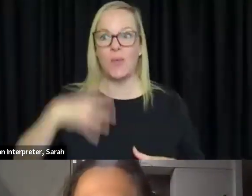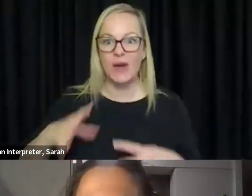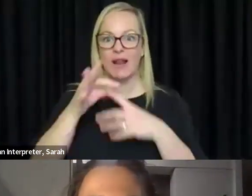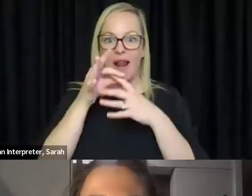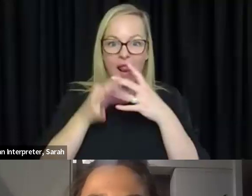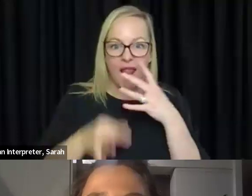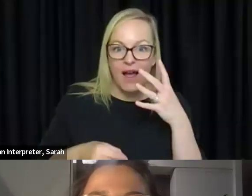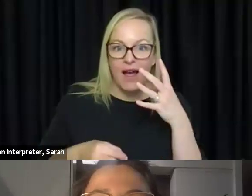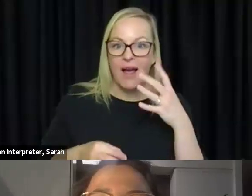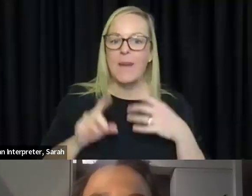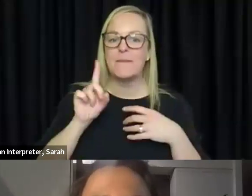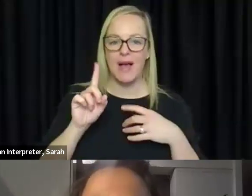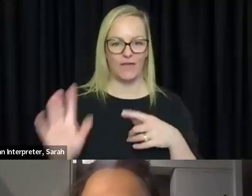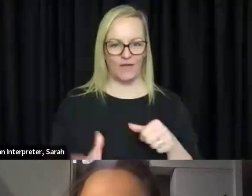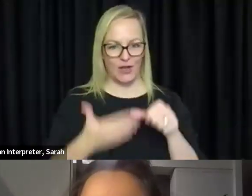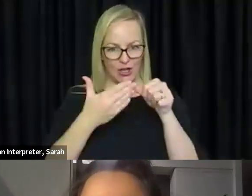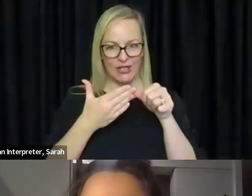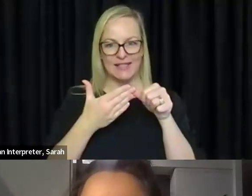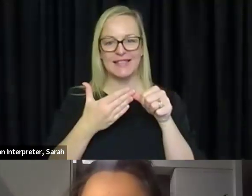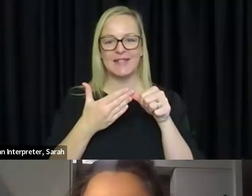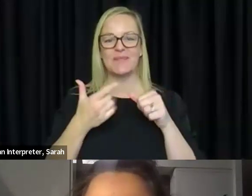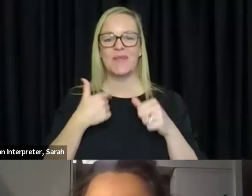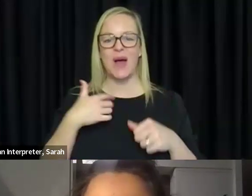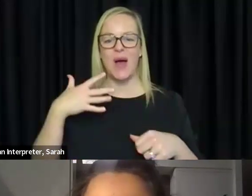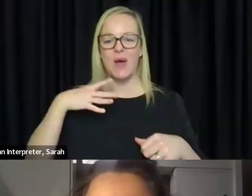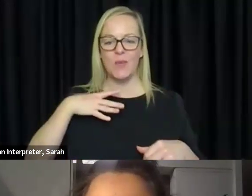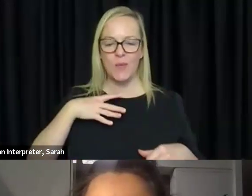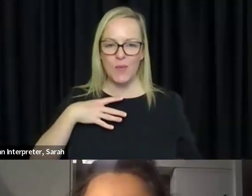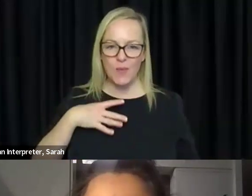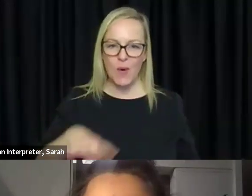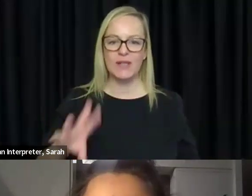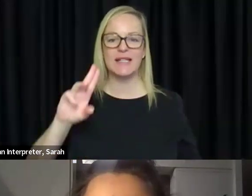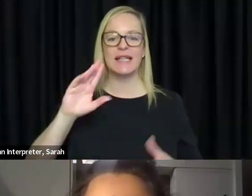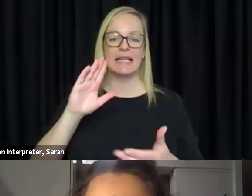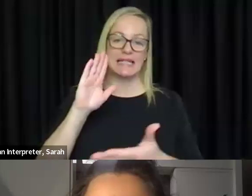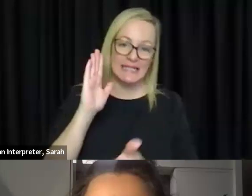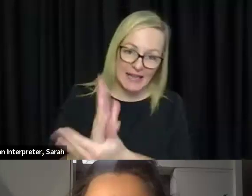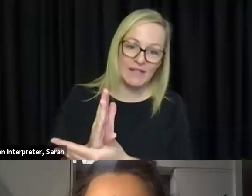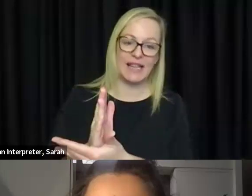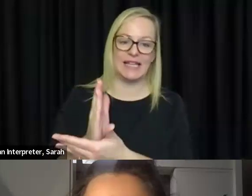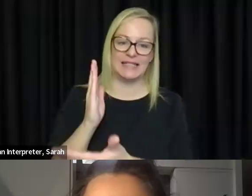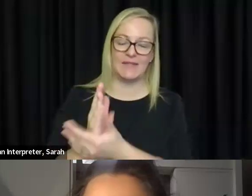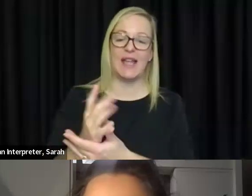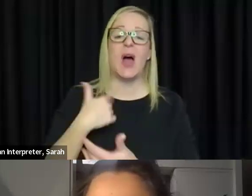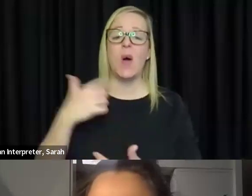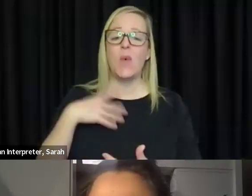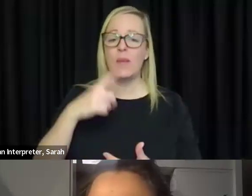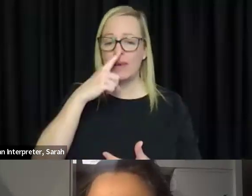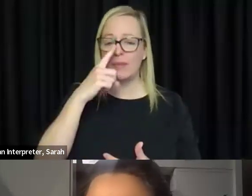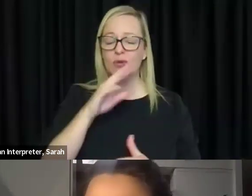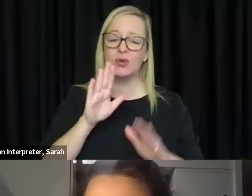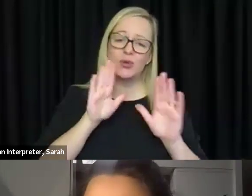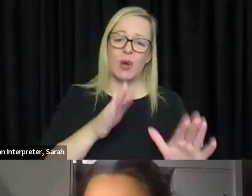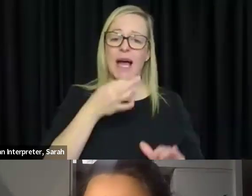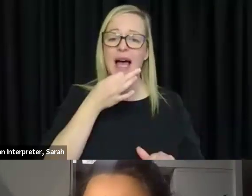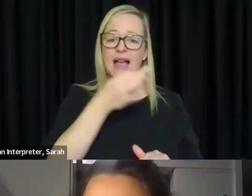But first of all, I would want like definitely this, people to stop asking what's wrong with